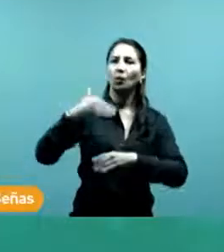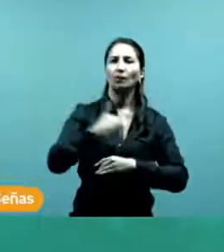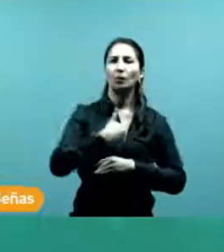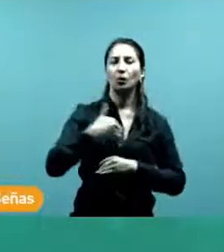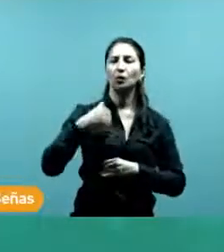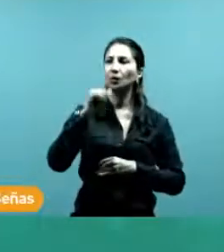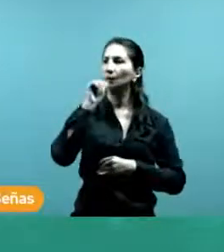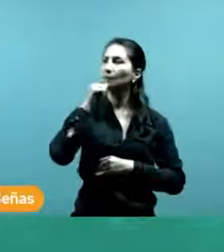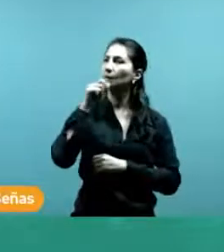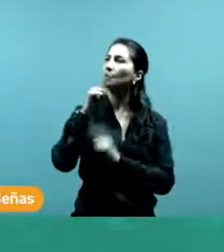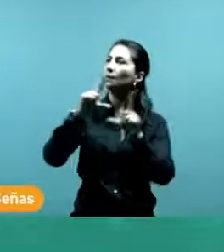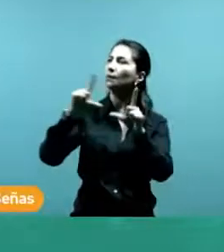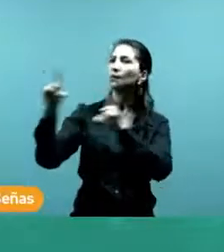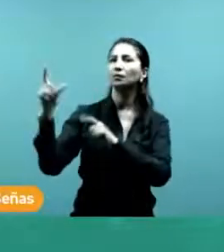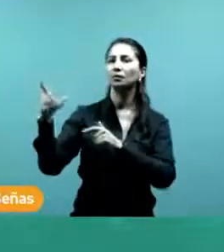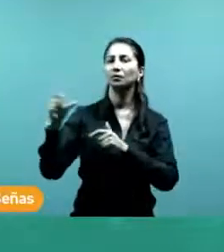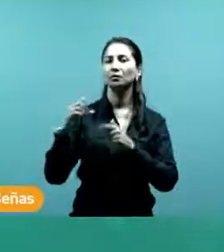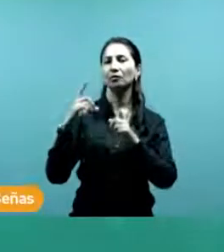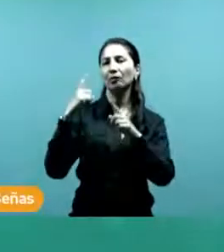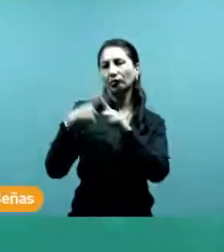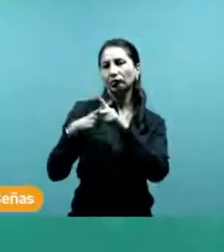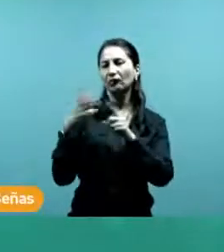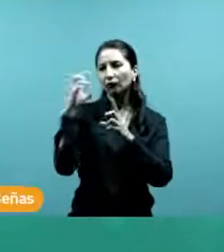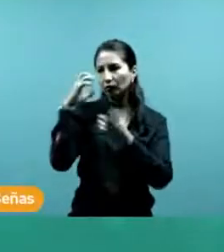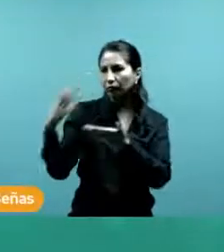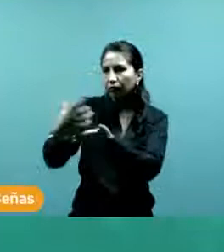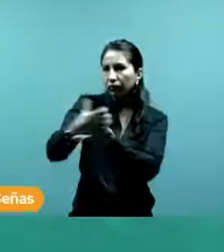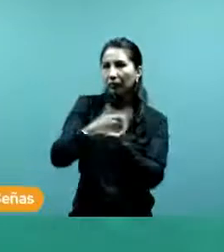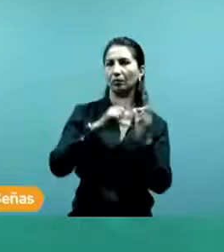in 1955. Por los sobrevivientes in